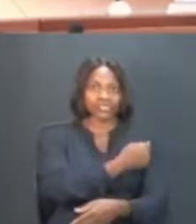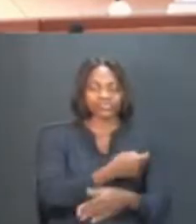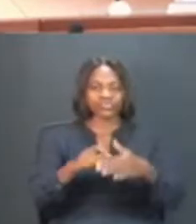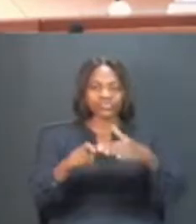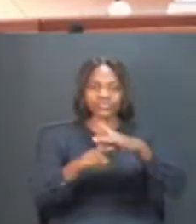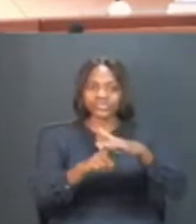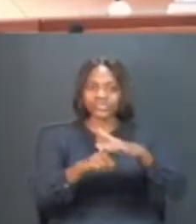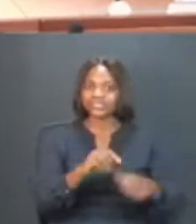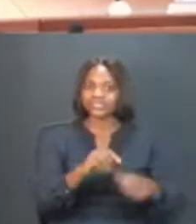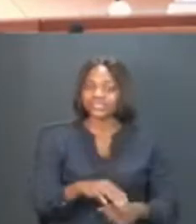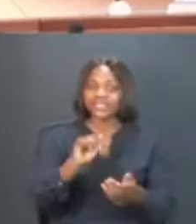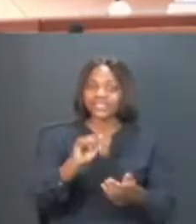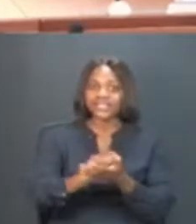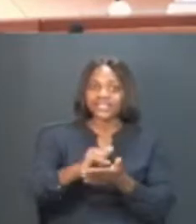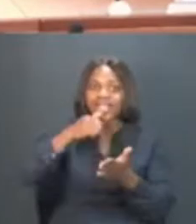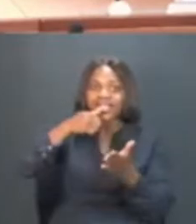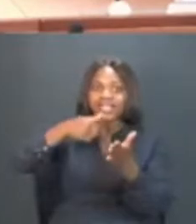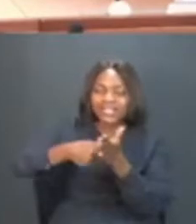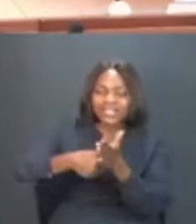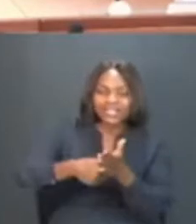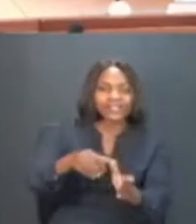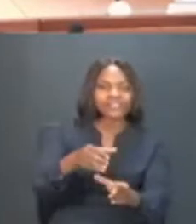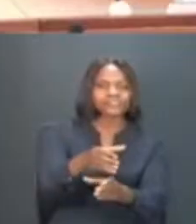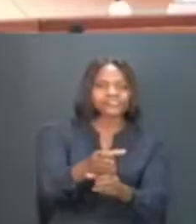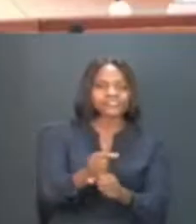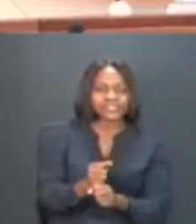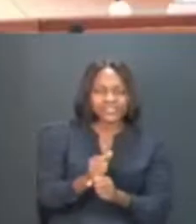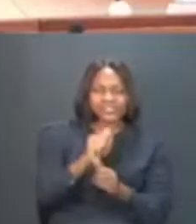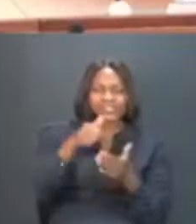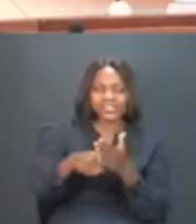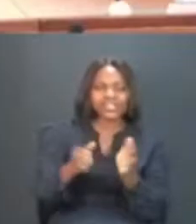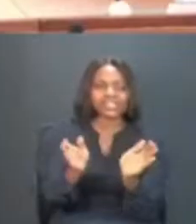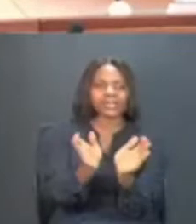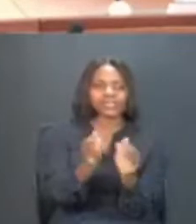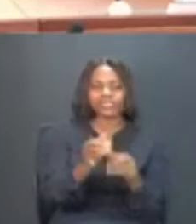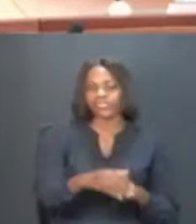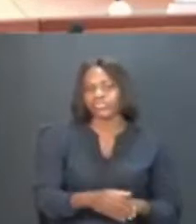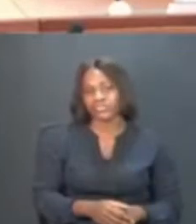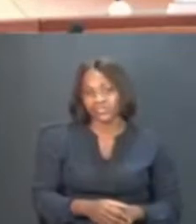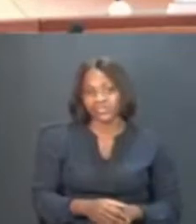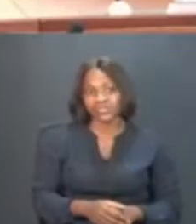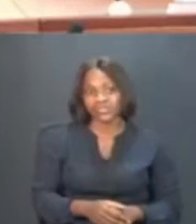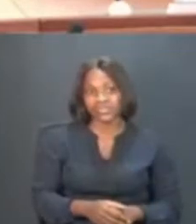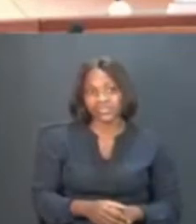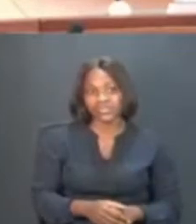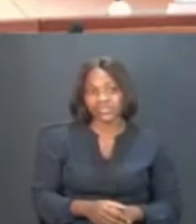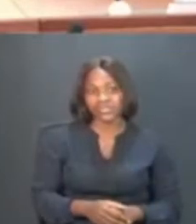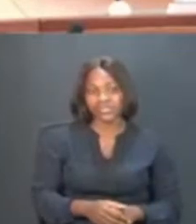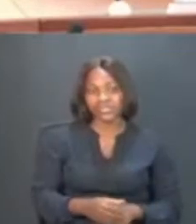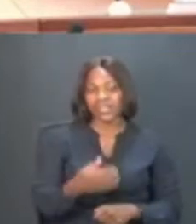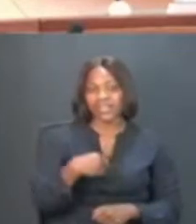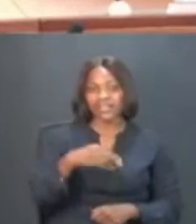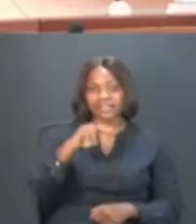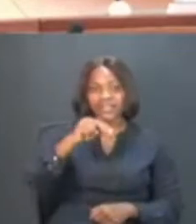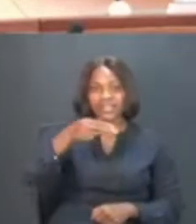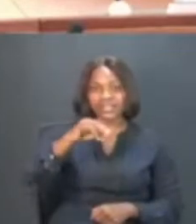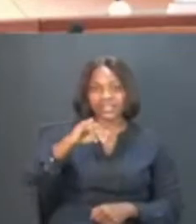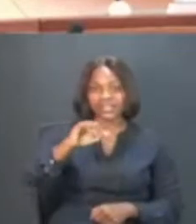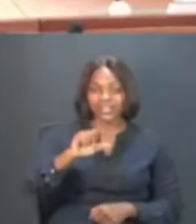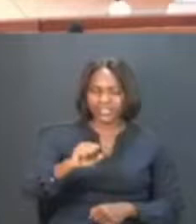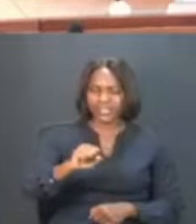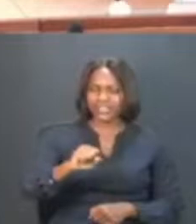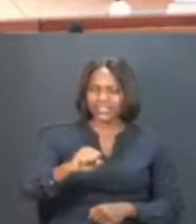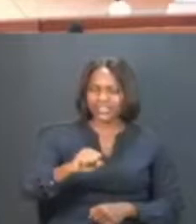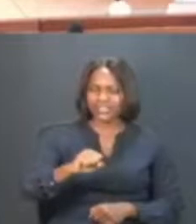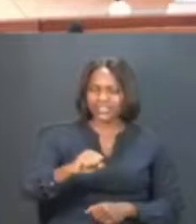That letter will appear in your letterbox with the famous NHIS inscription on it.